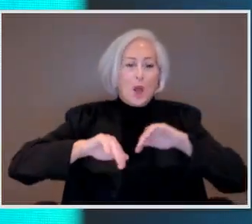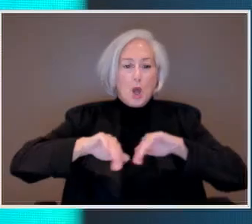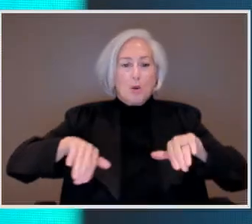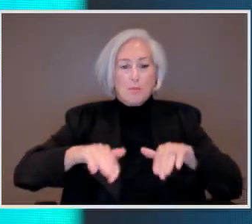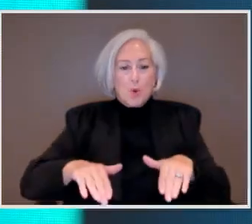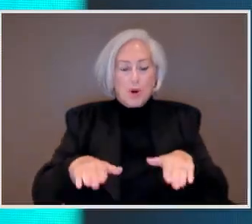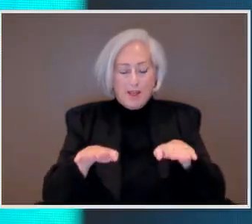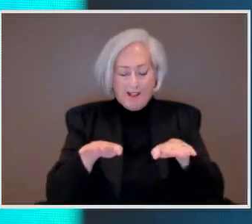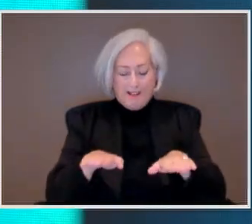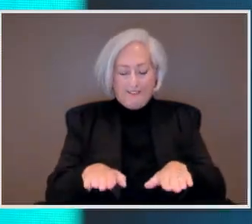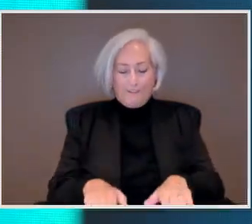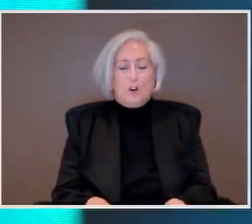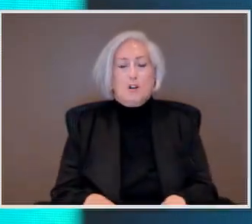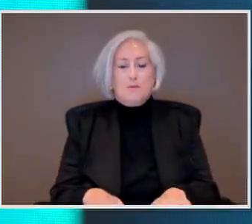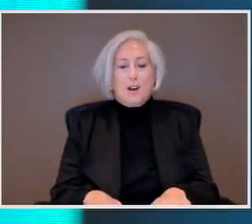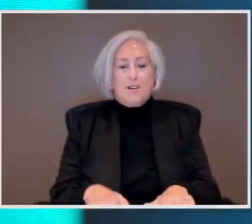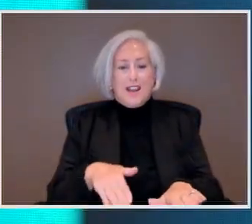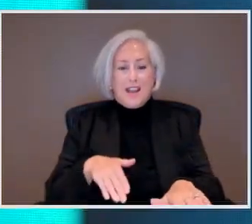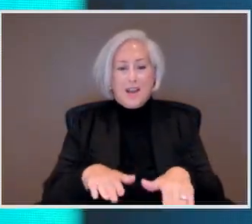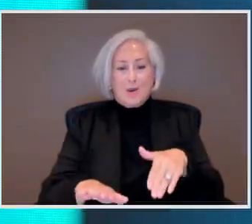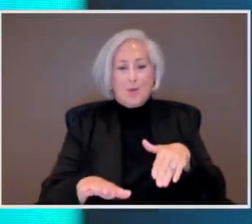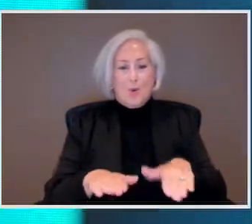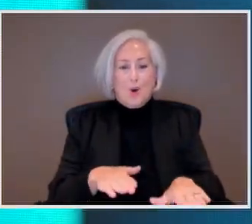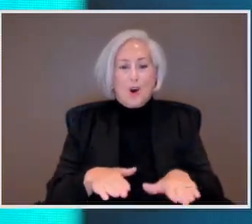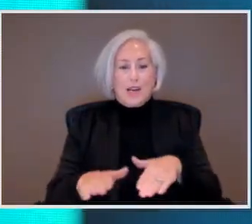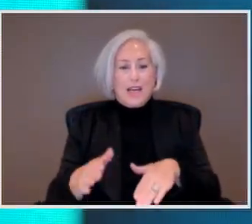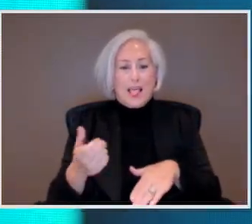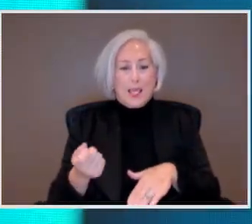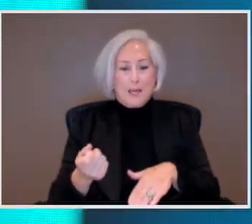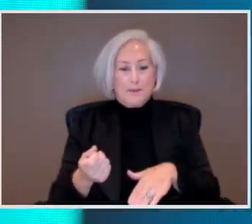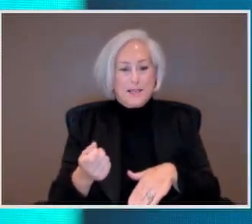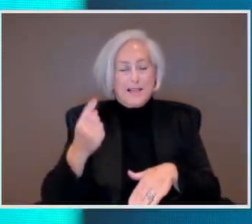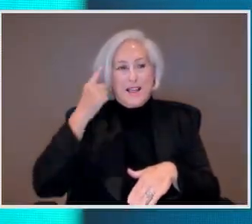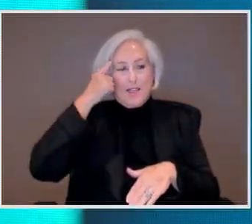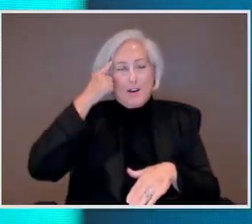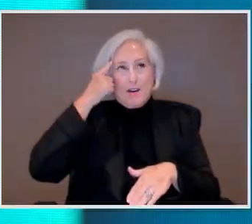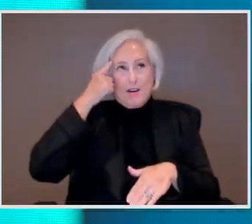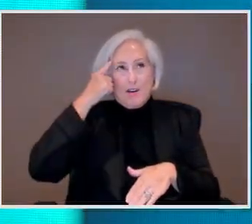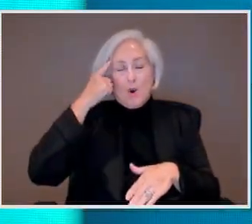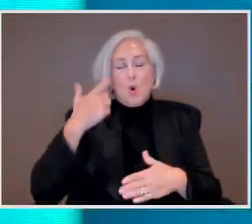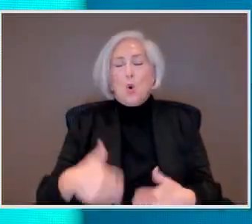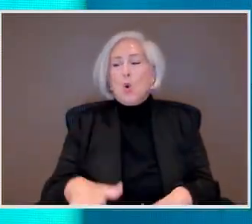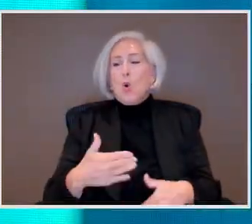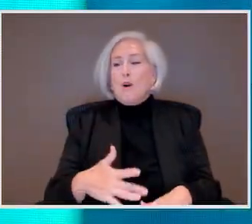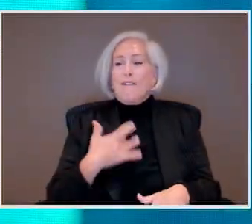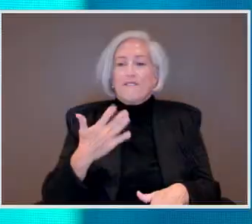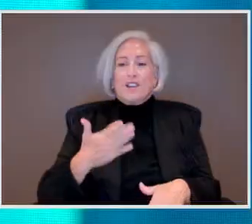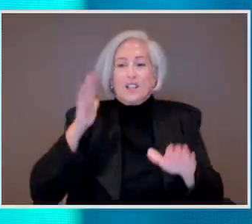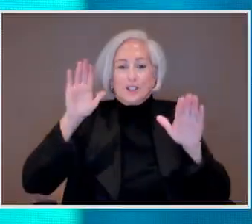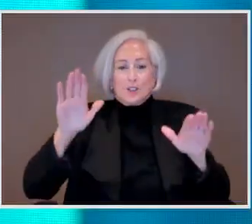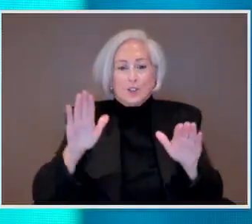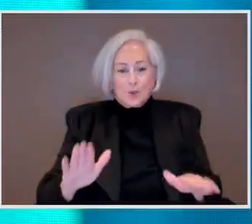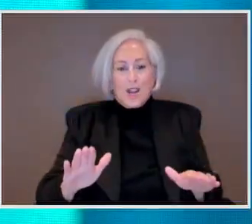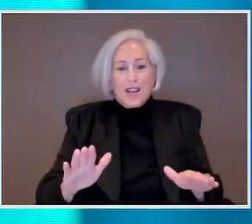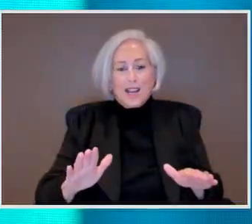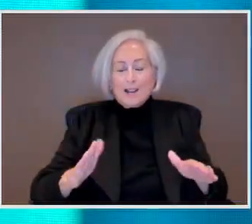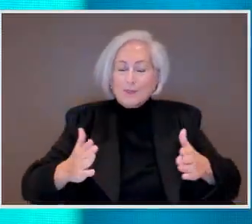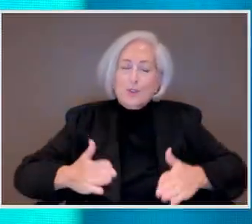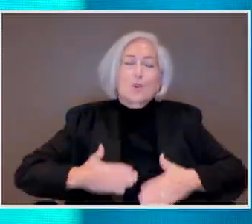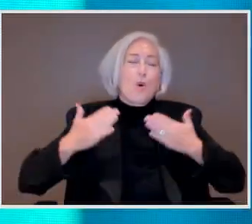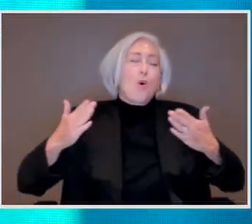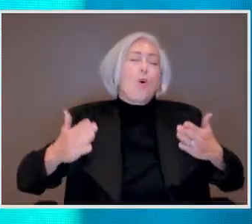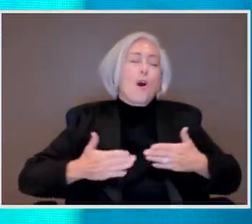water. And I got to walk around a little bit, and I was like, wow, this feels great. Like, I've never been so grateful to walk, but it